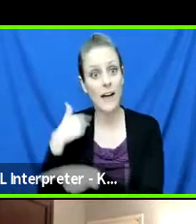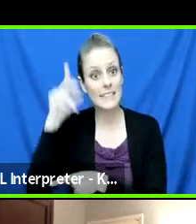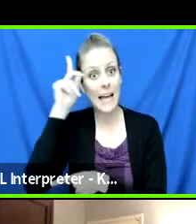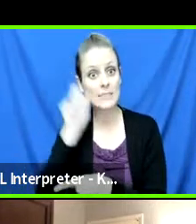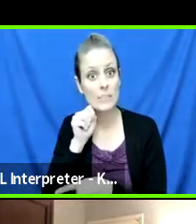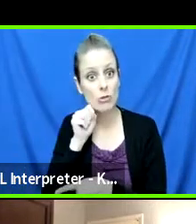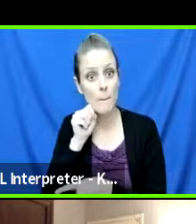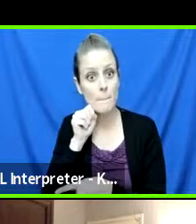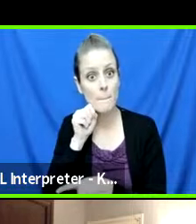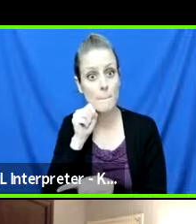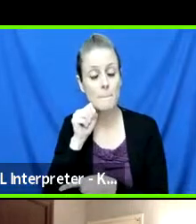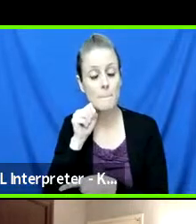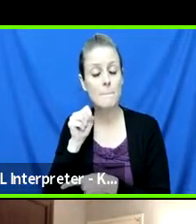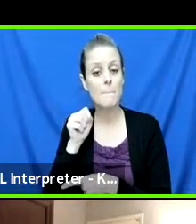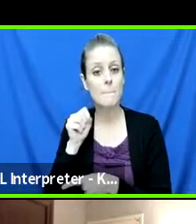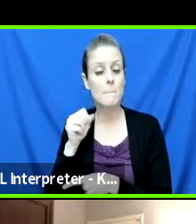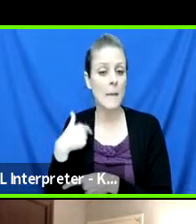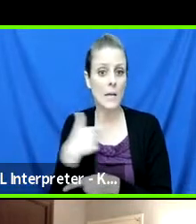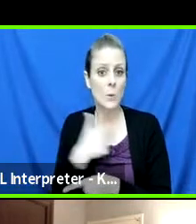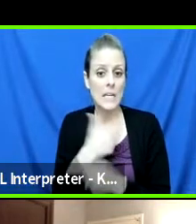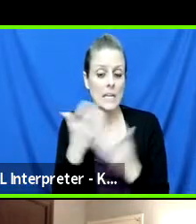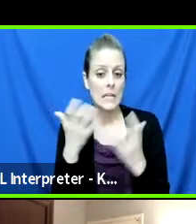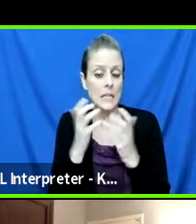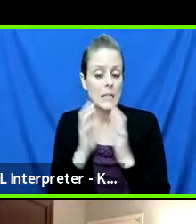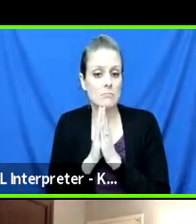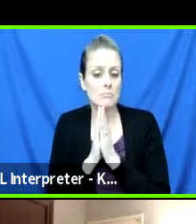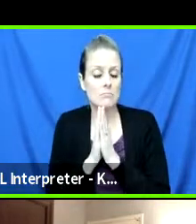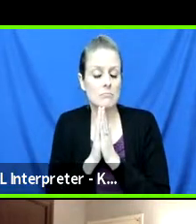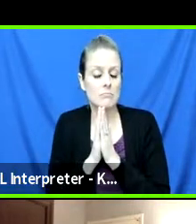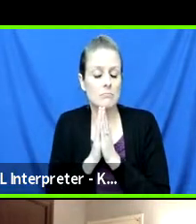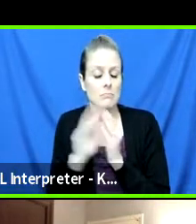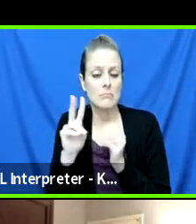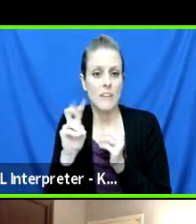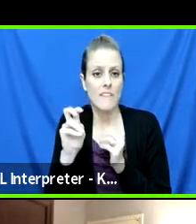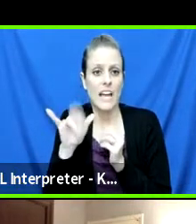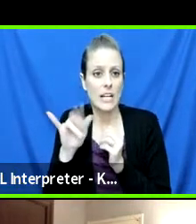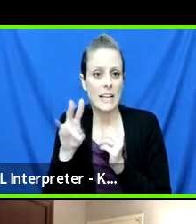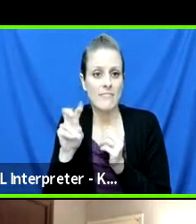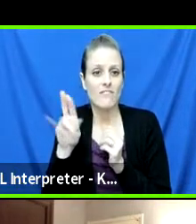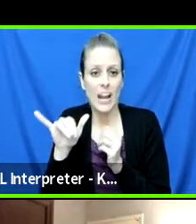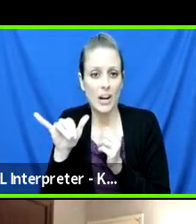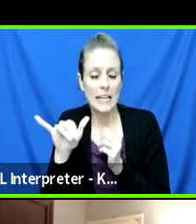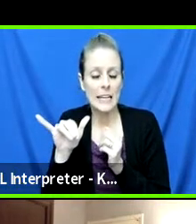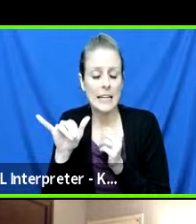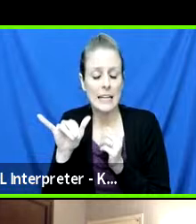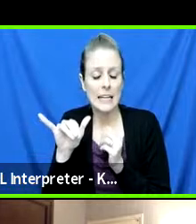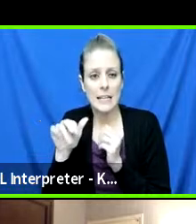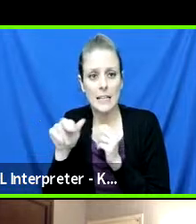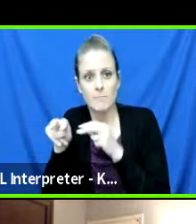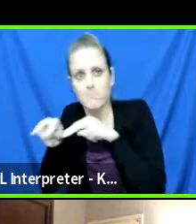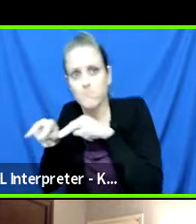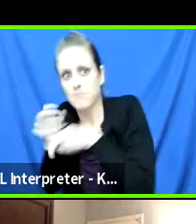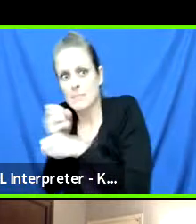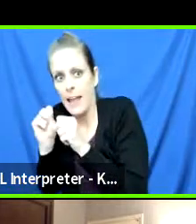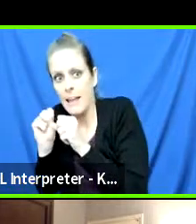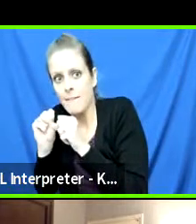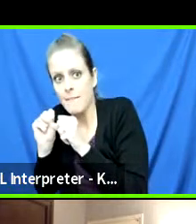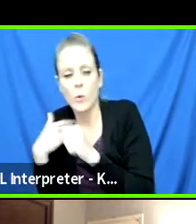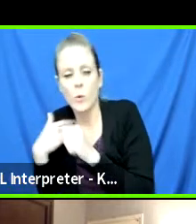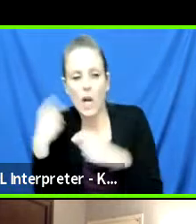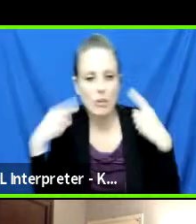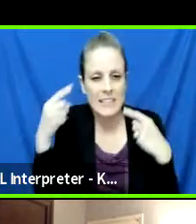syndrome, and we're very, very, very safe over her. We're crazy over